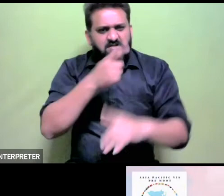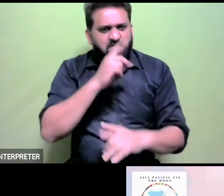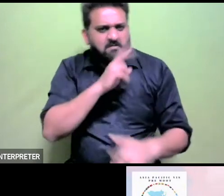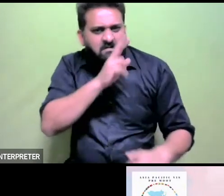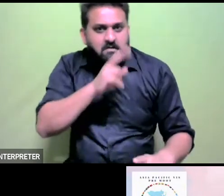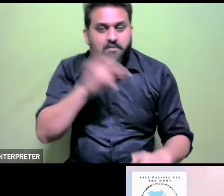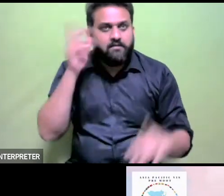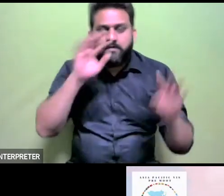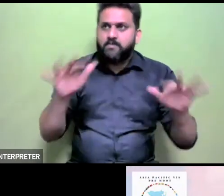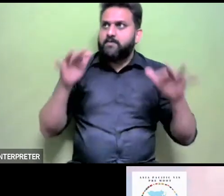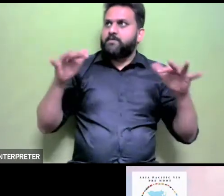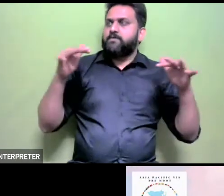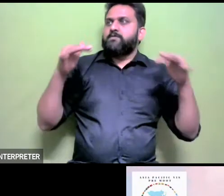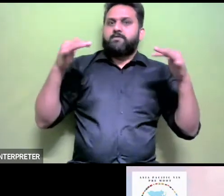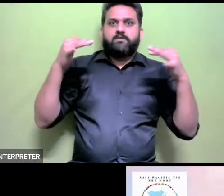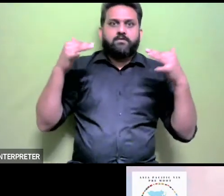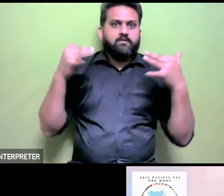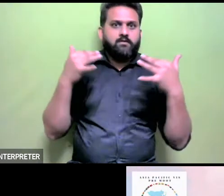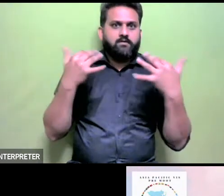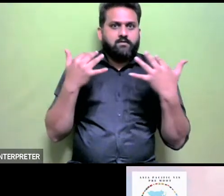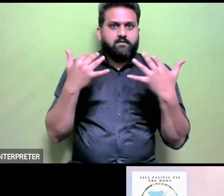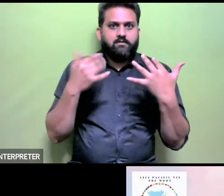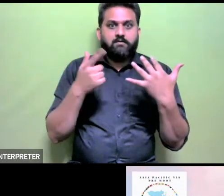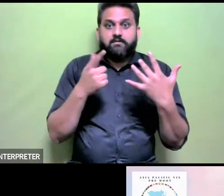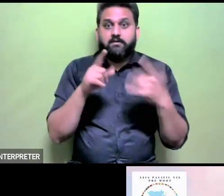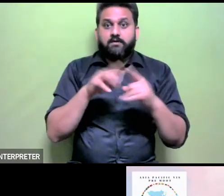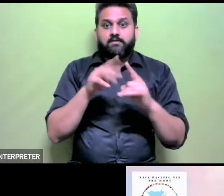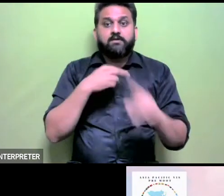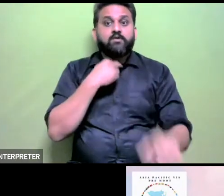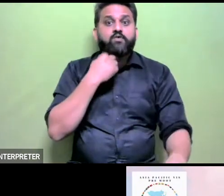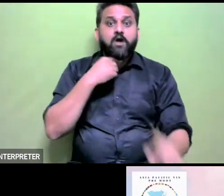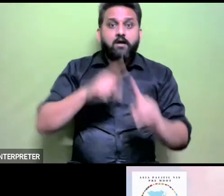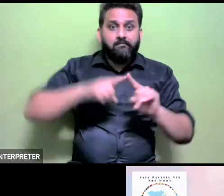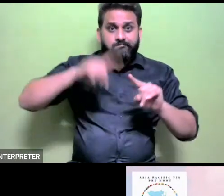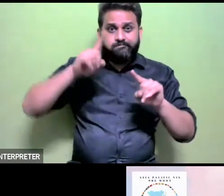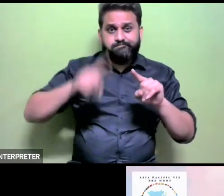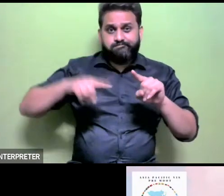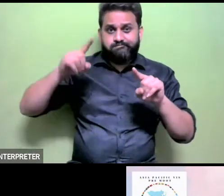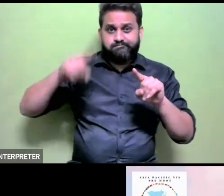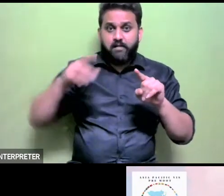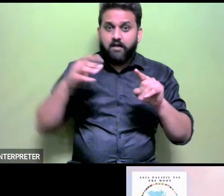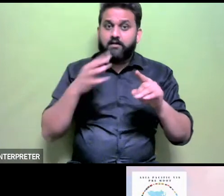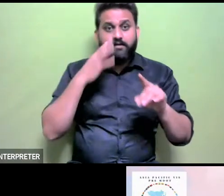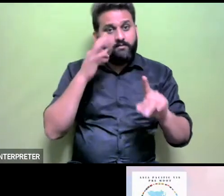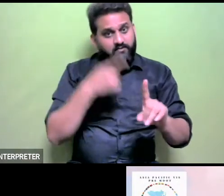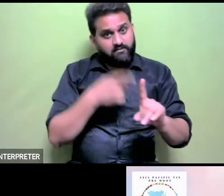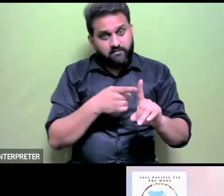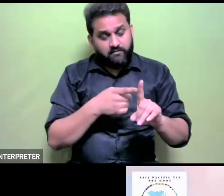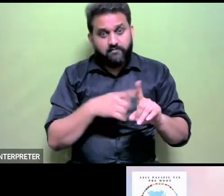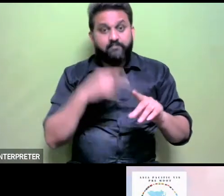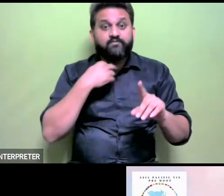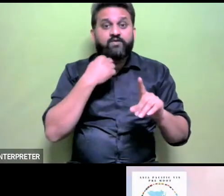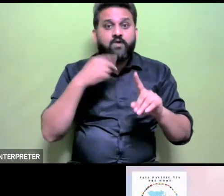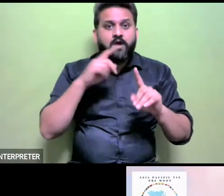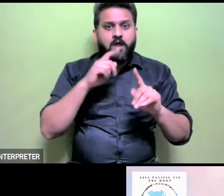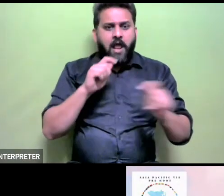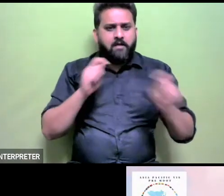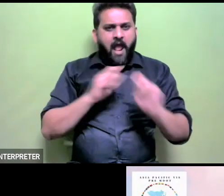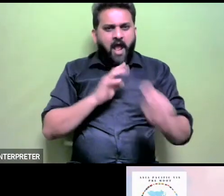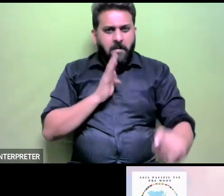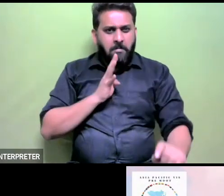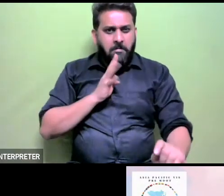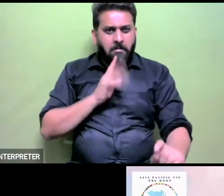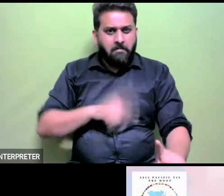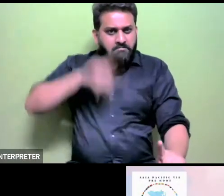is what you can do that. So yes, voice modulation works very well. In voice modulation is very